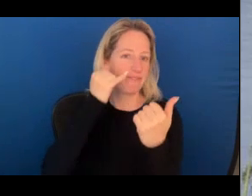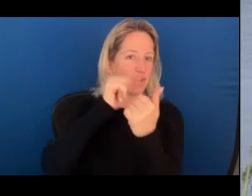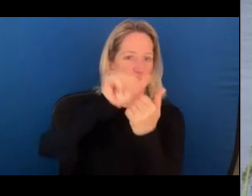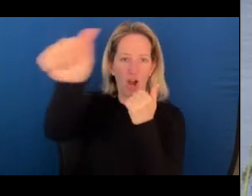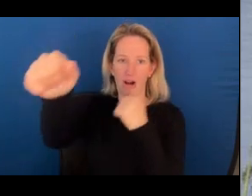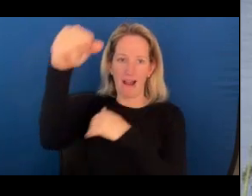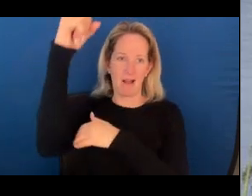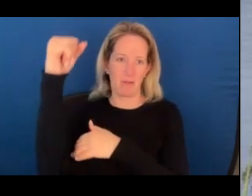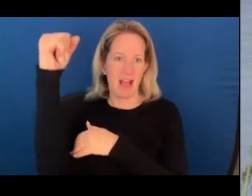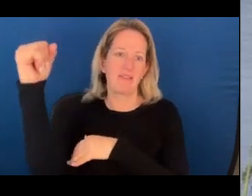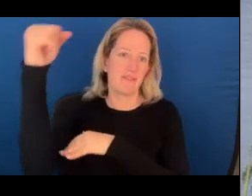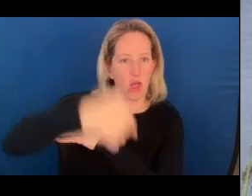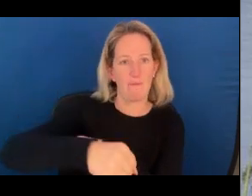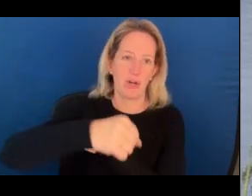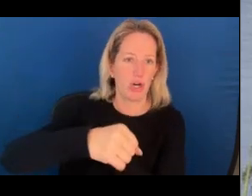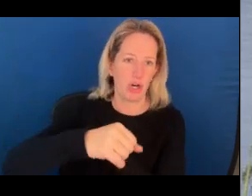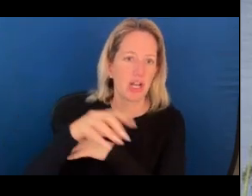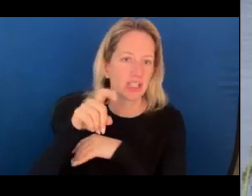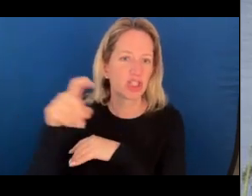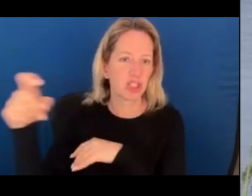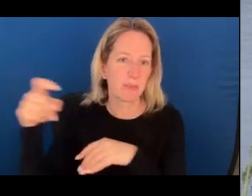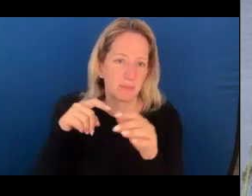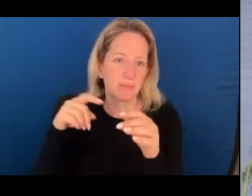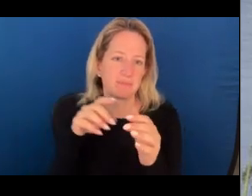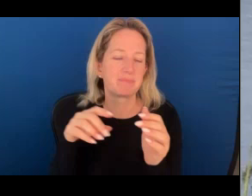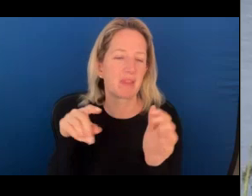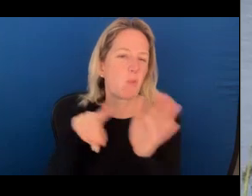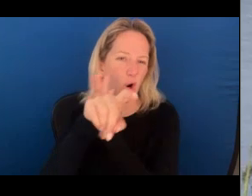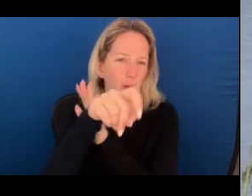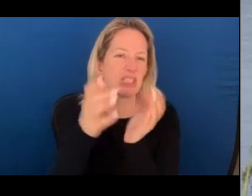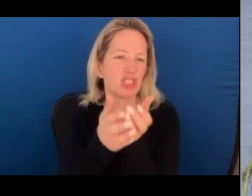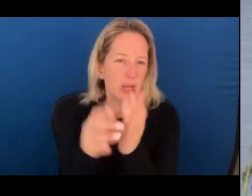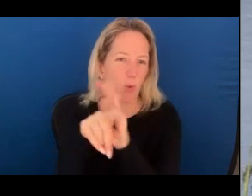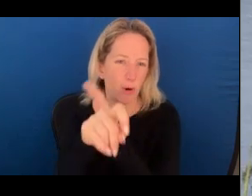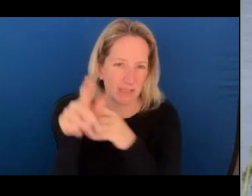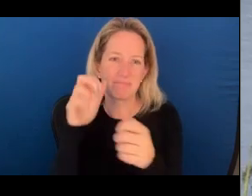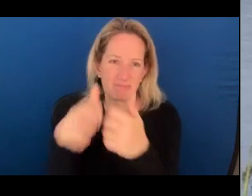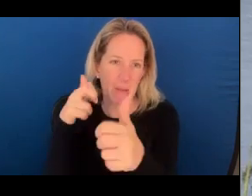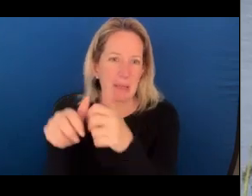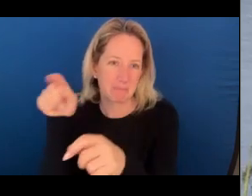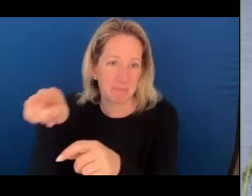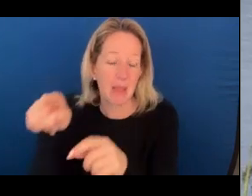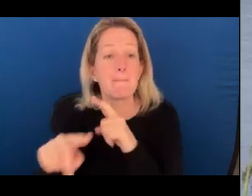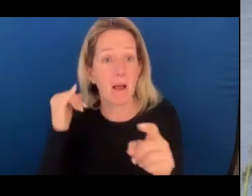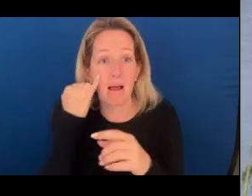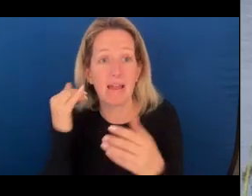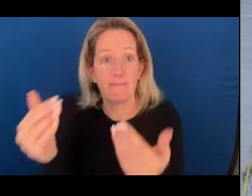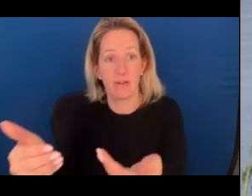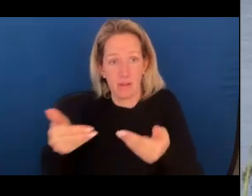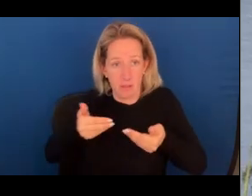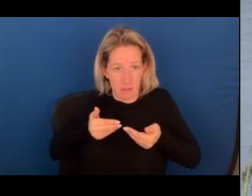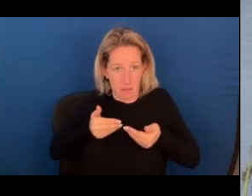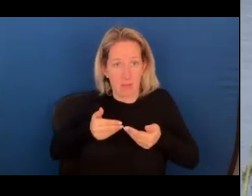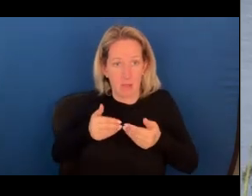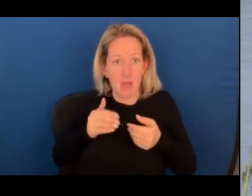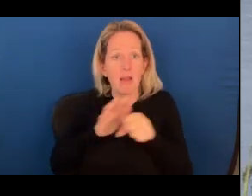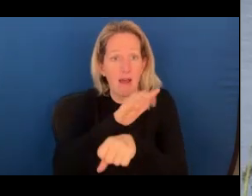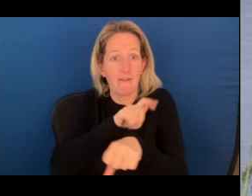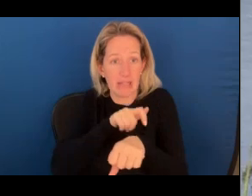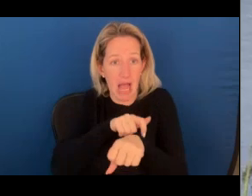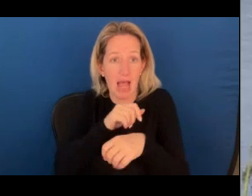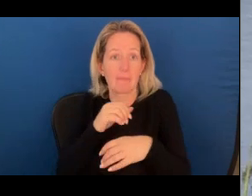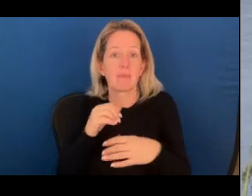over. Oftentimes it seems like it's enough time for there to be settlement and growth, and then the wood stakes will fall over, and then it's almost